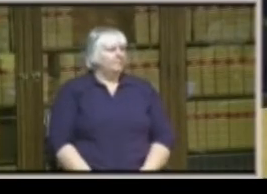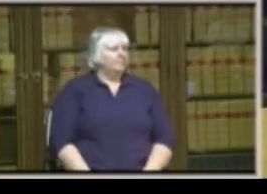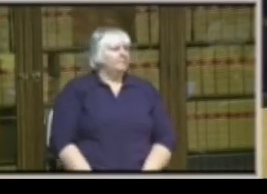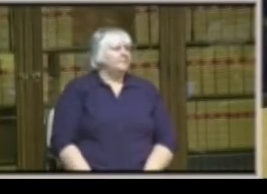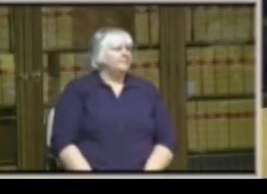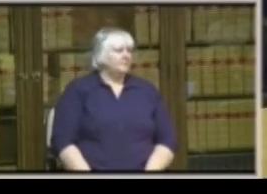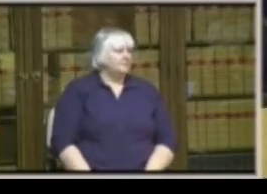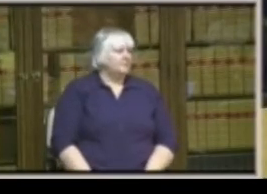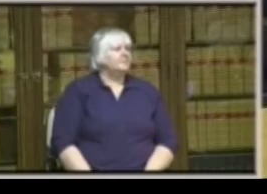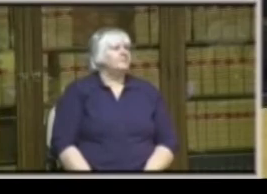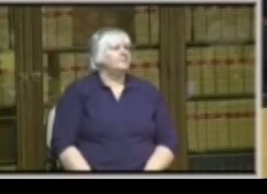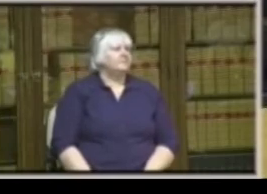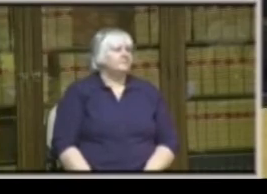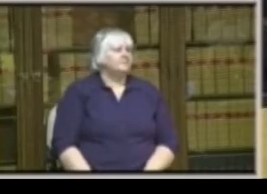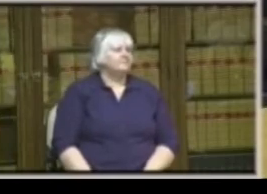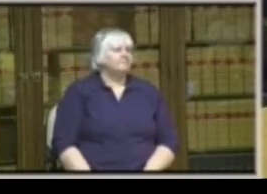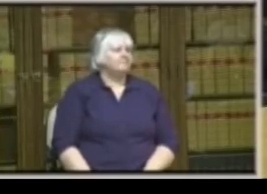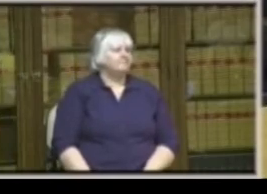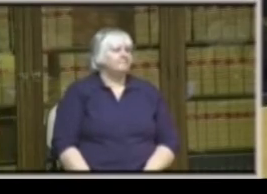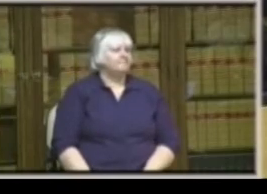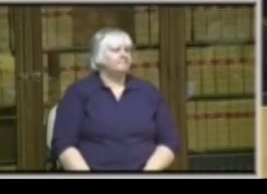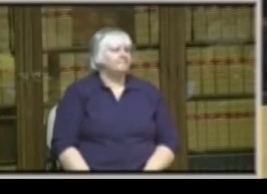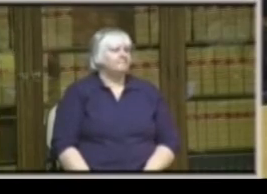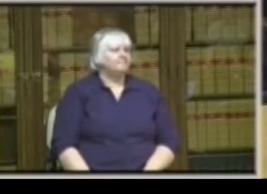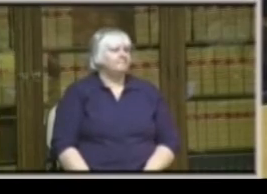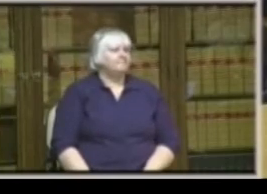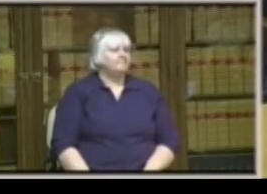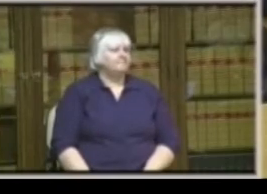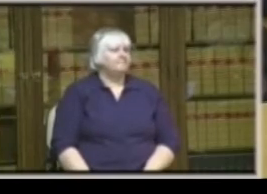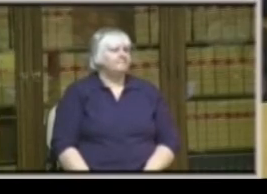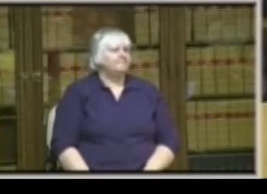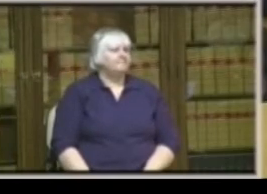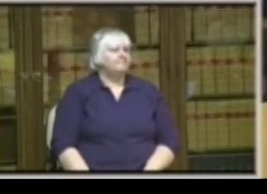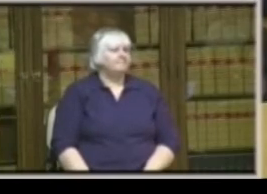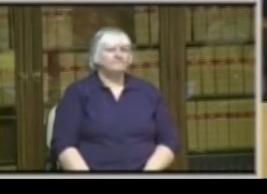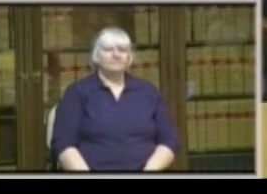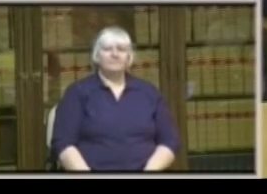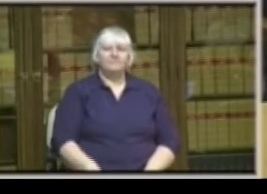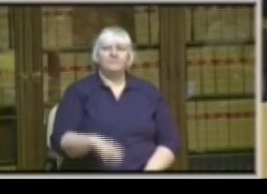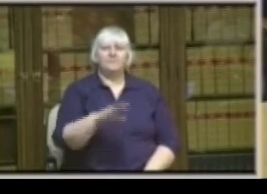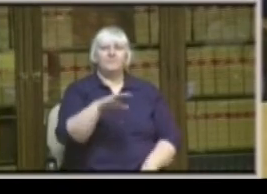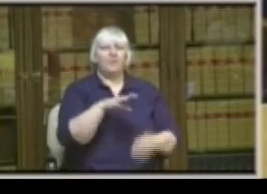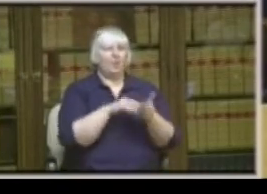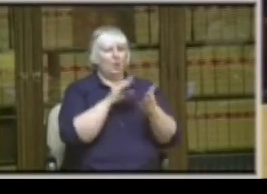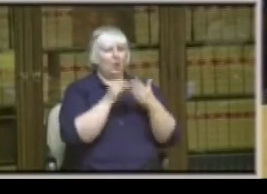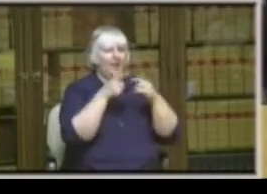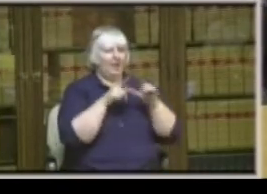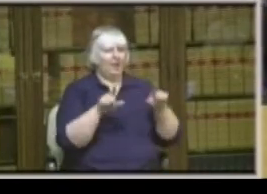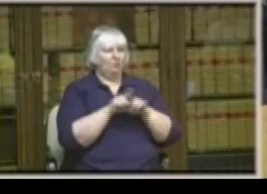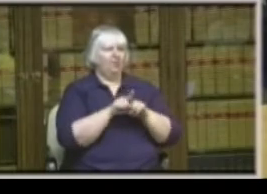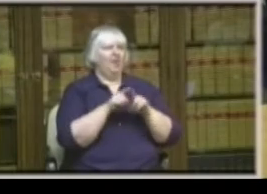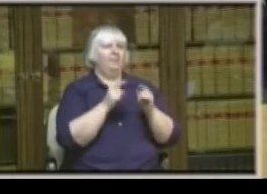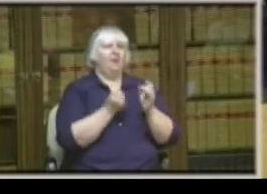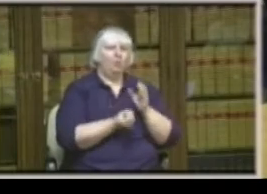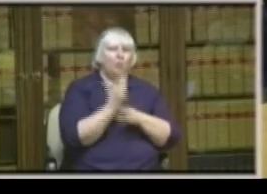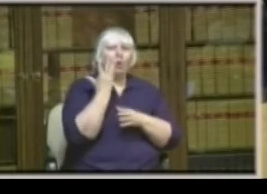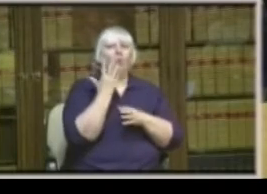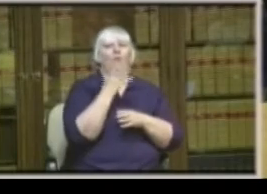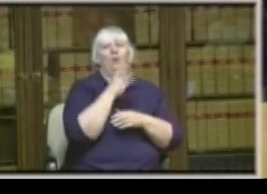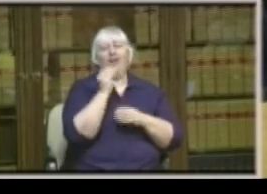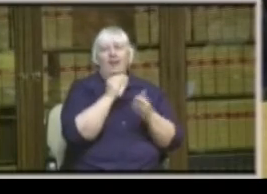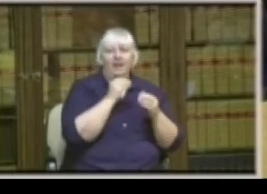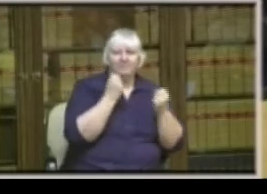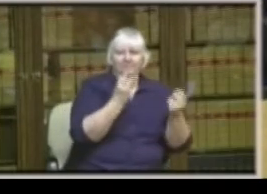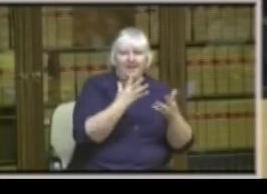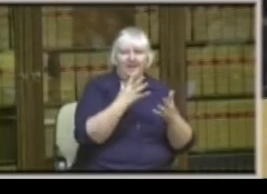up language, they're hearing speech, they're hearing people talk, they're learning the language as they grow, and then they get to school, they're ready to go. And